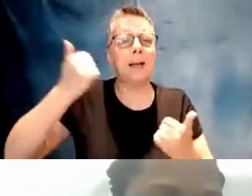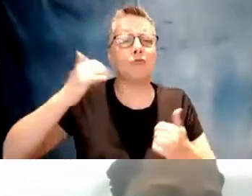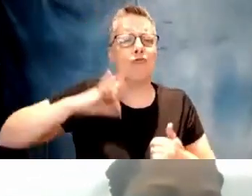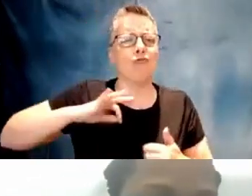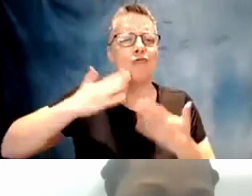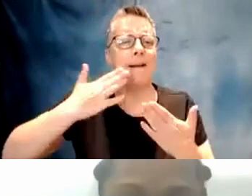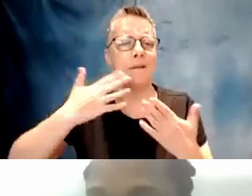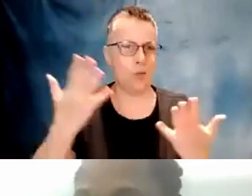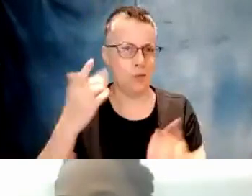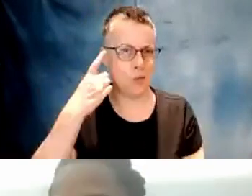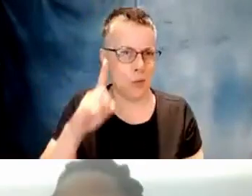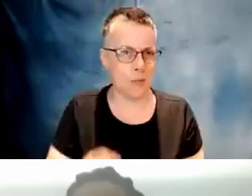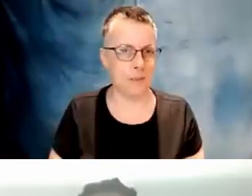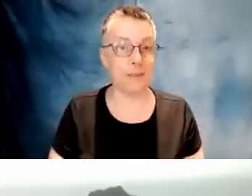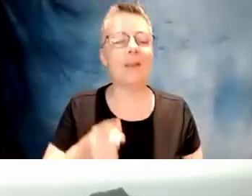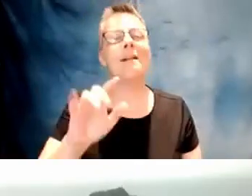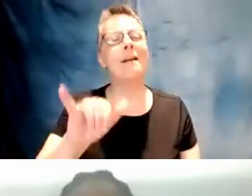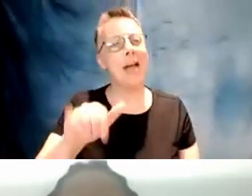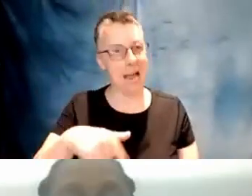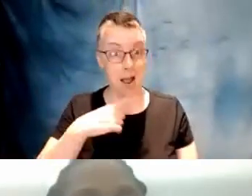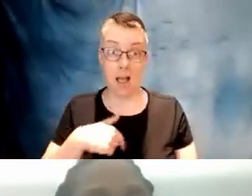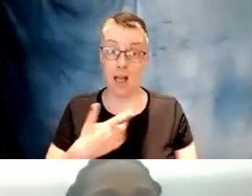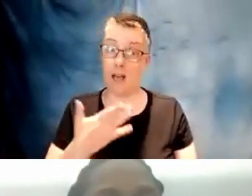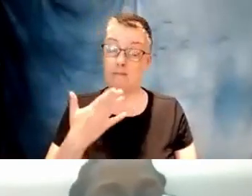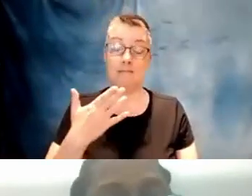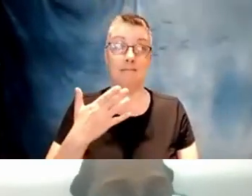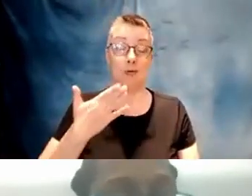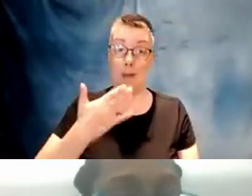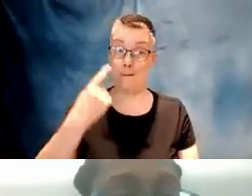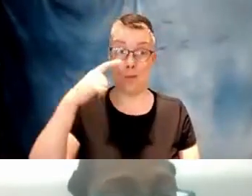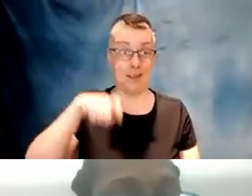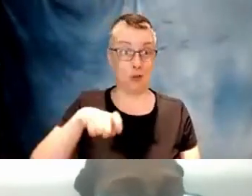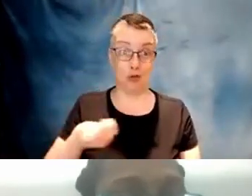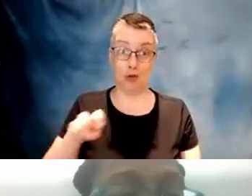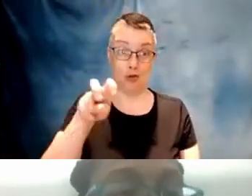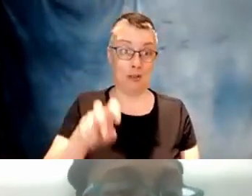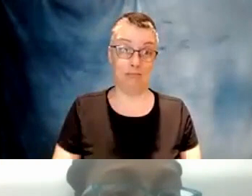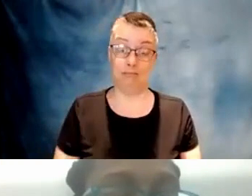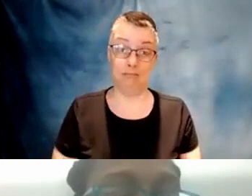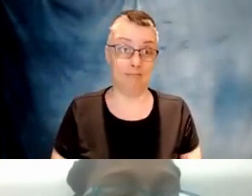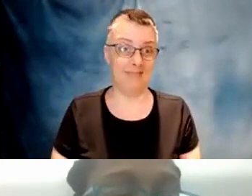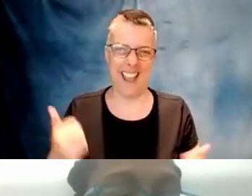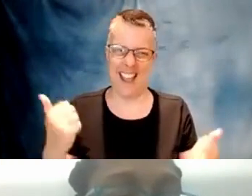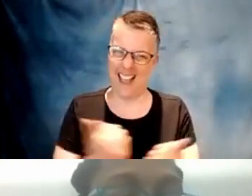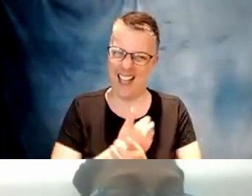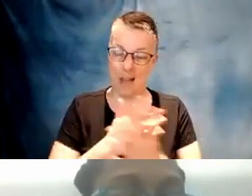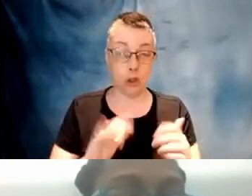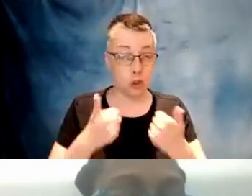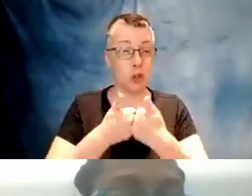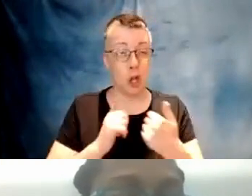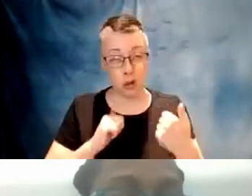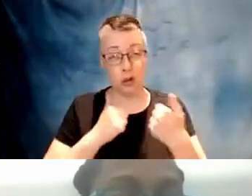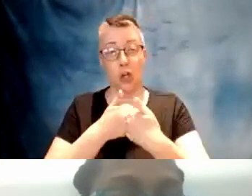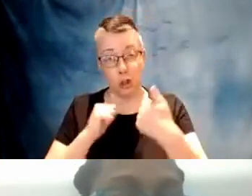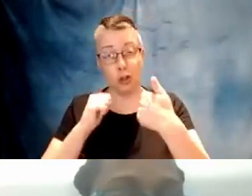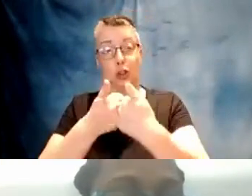grateful for being in this journey, and every challenge that has come my way